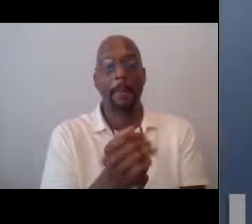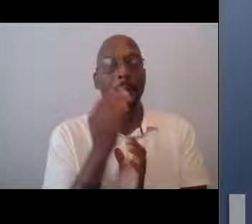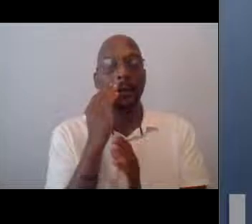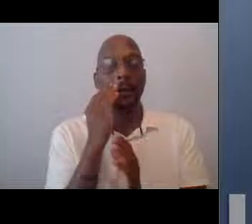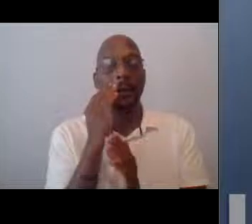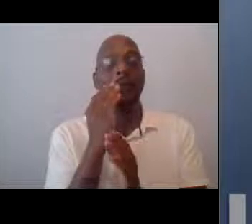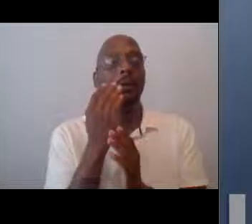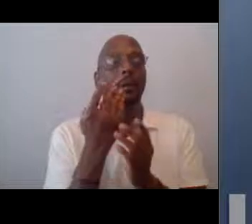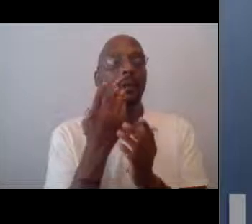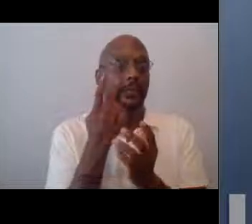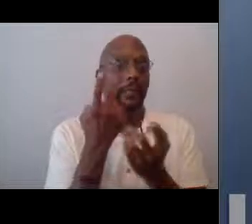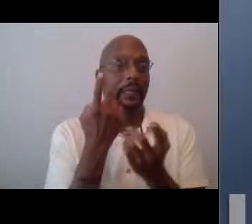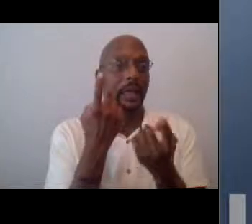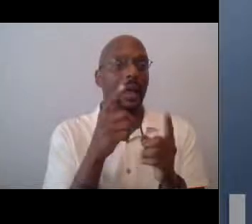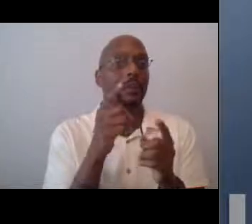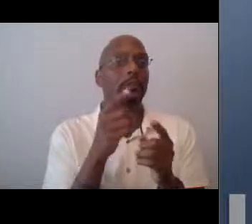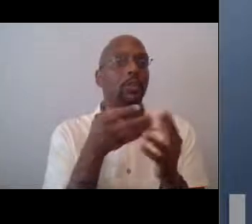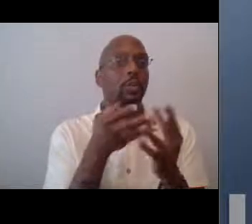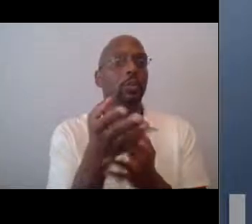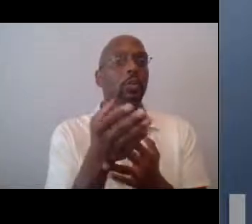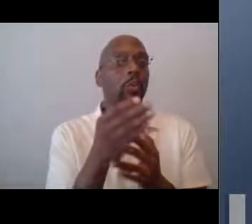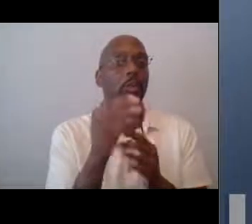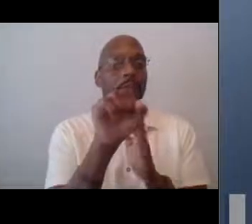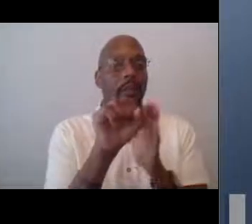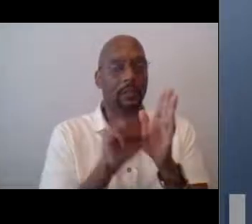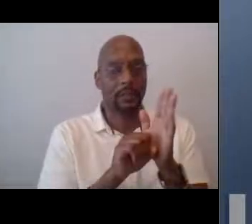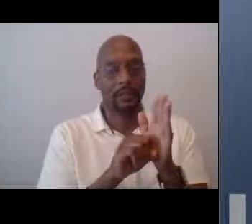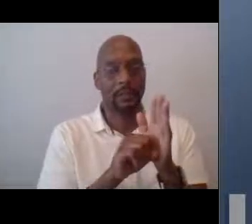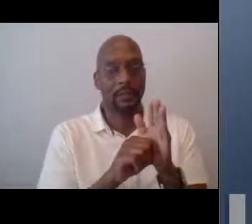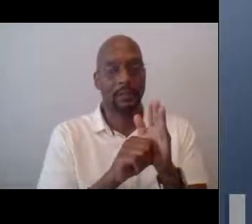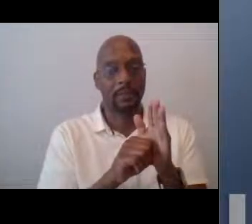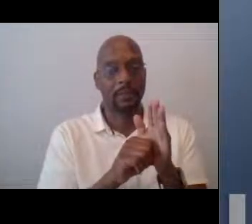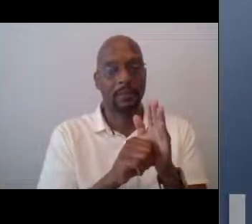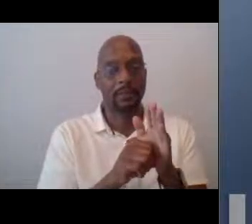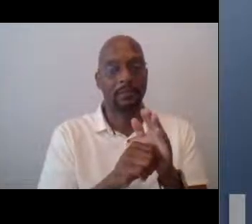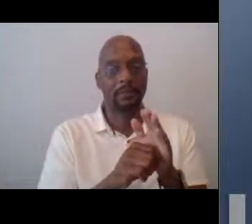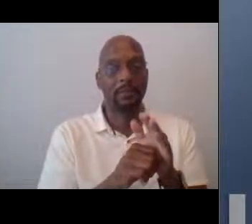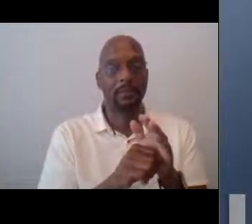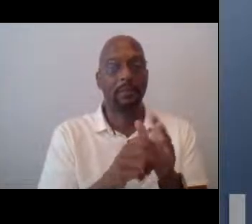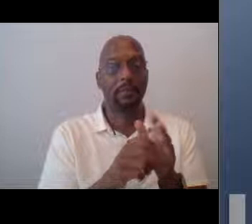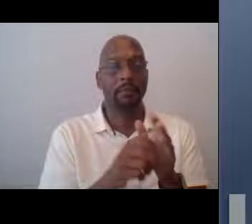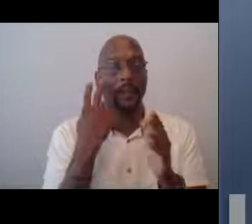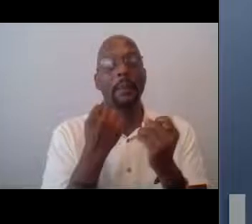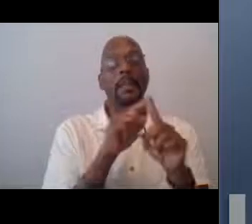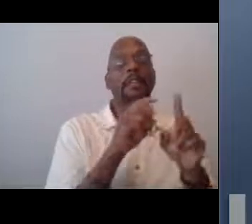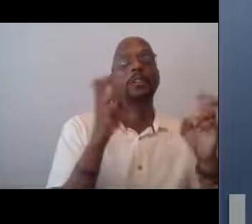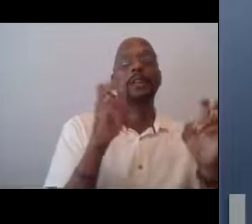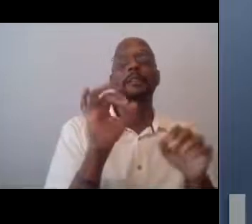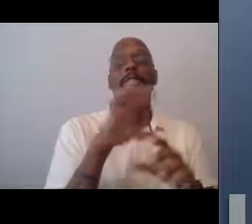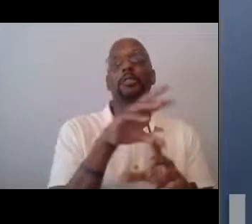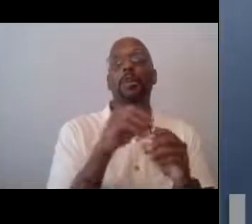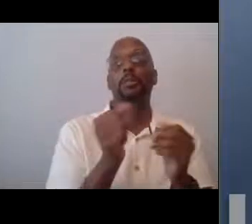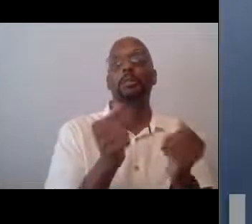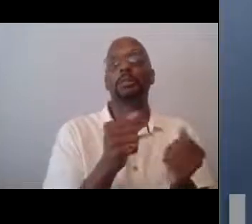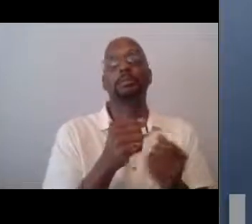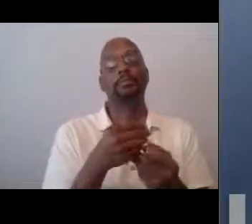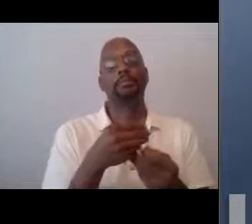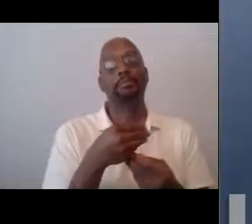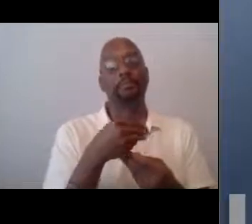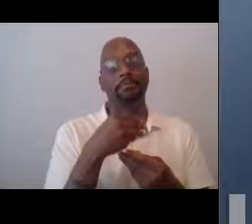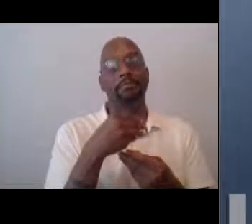state. And then lastly, we received updates from Caltrans on a variety of topics, including on the delivery of